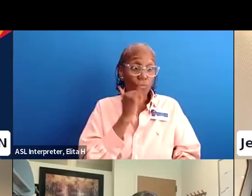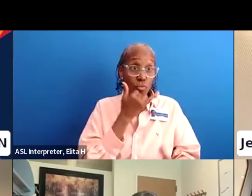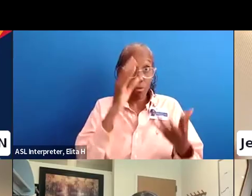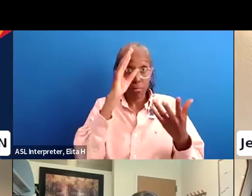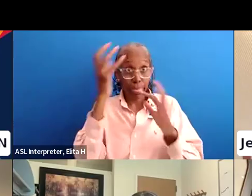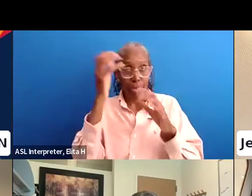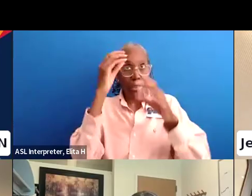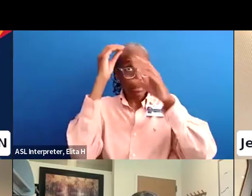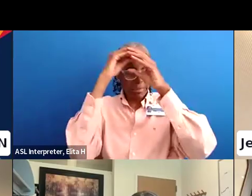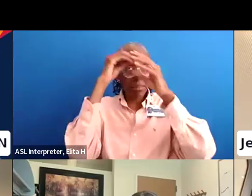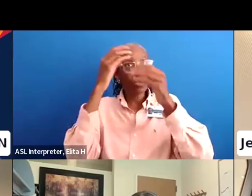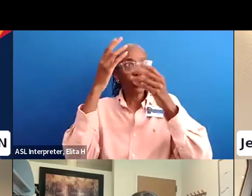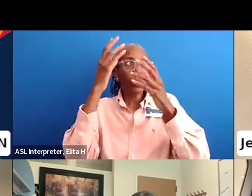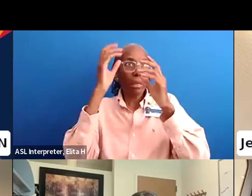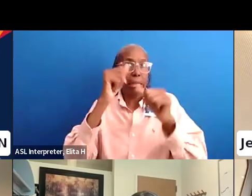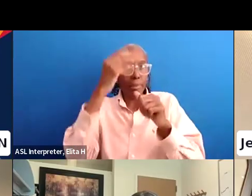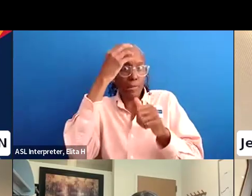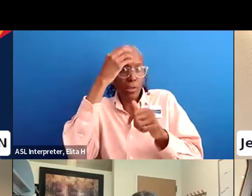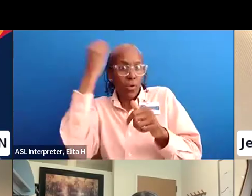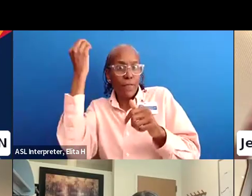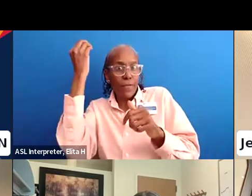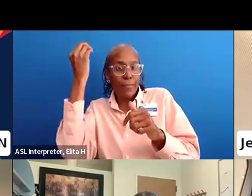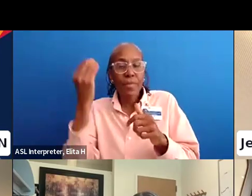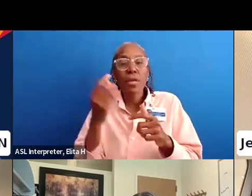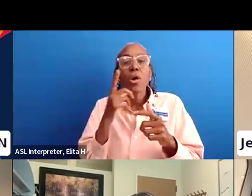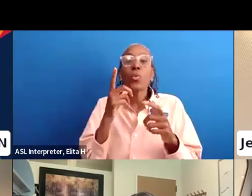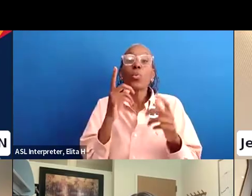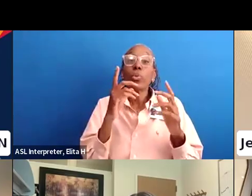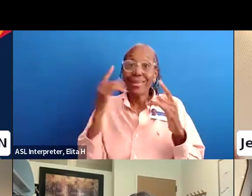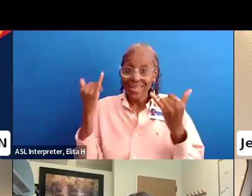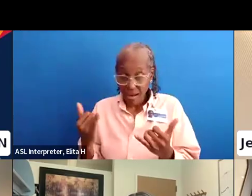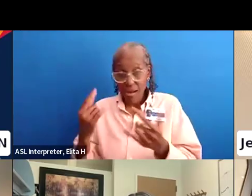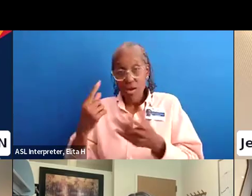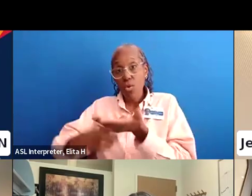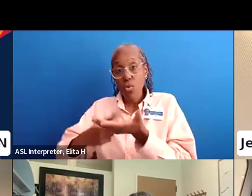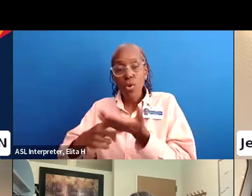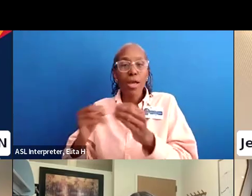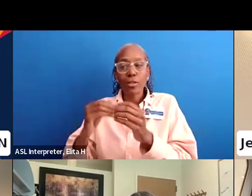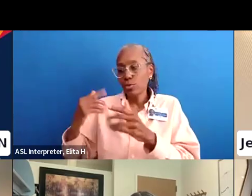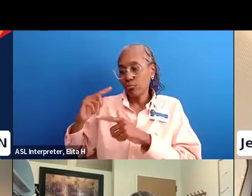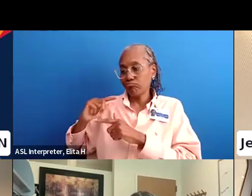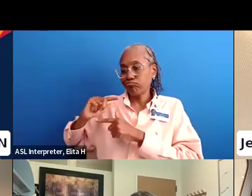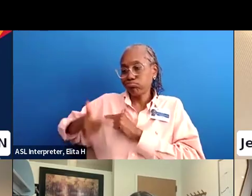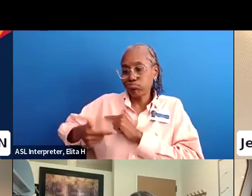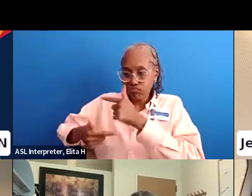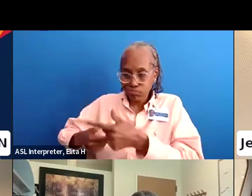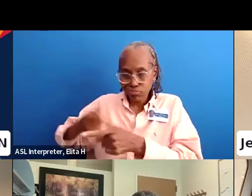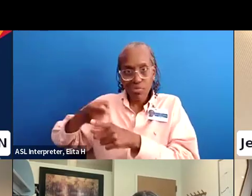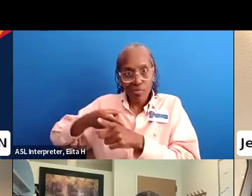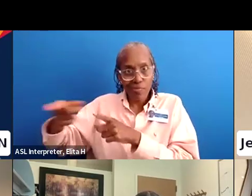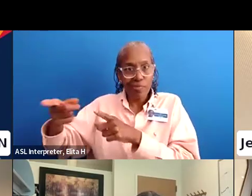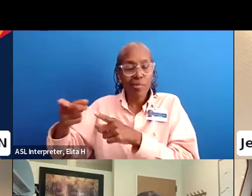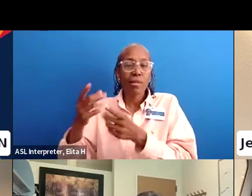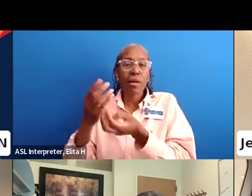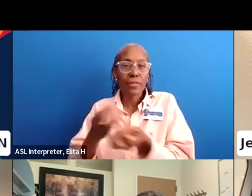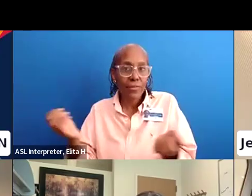people start to think about implanting devices into the brain, we are really getting into now a new generation of a field of